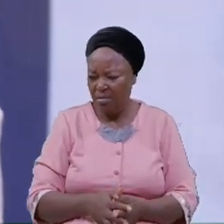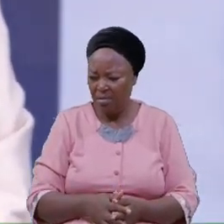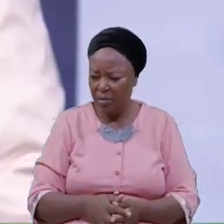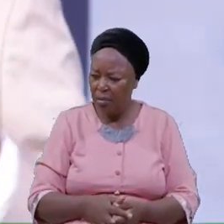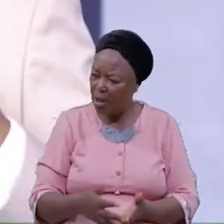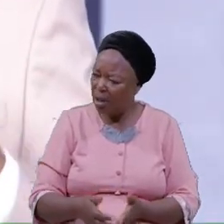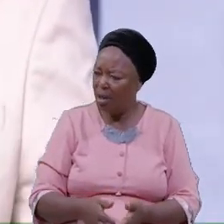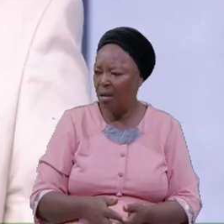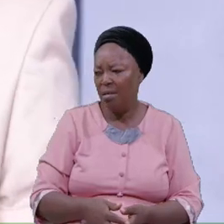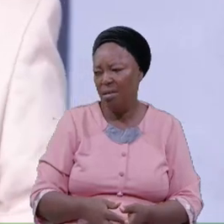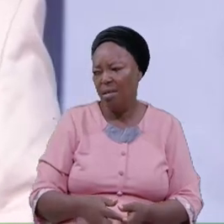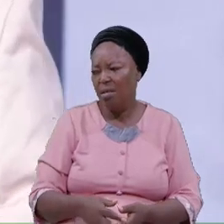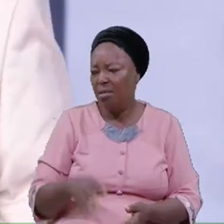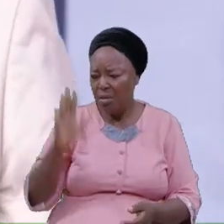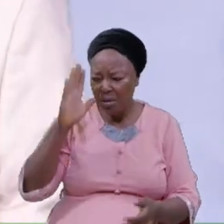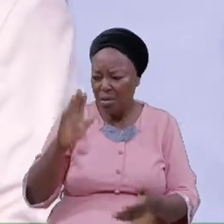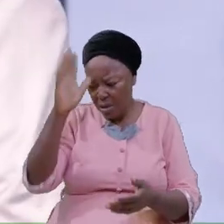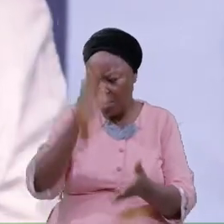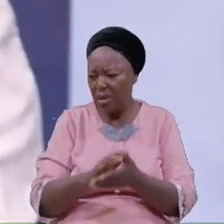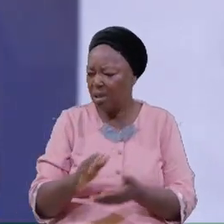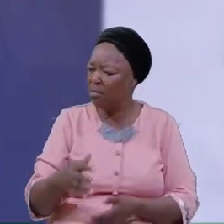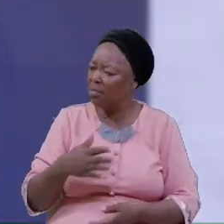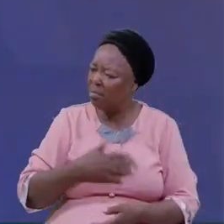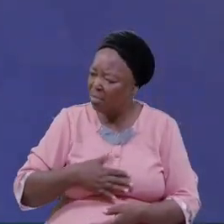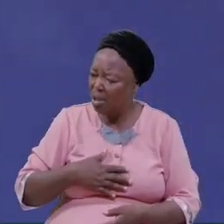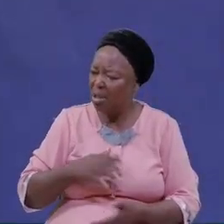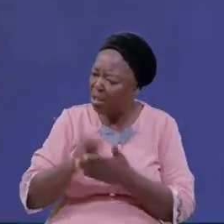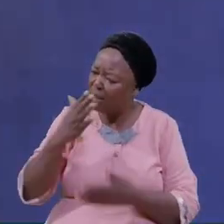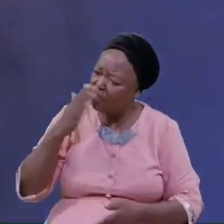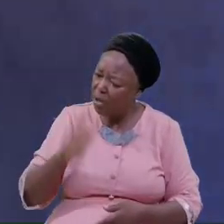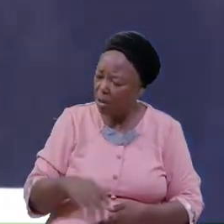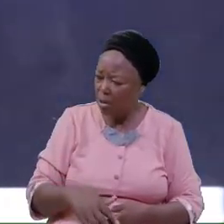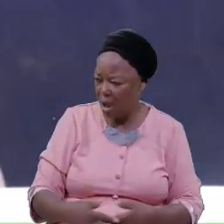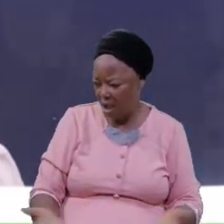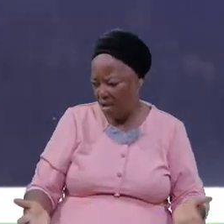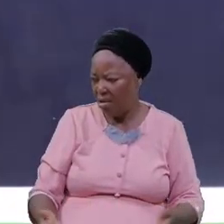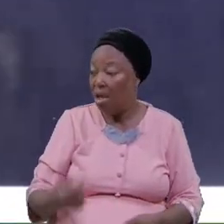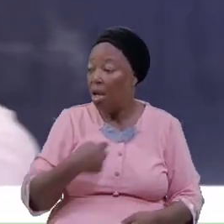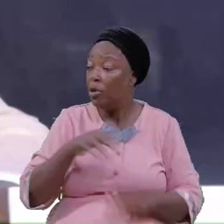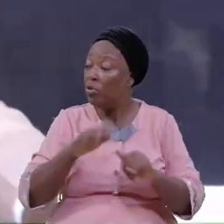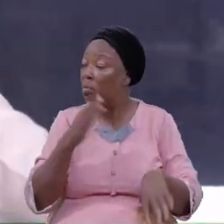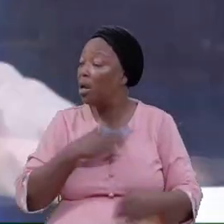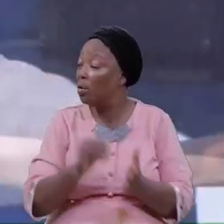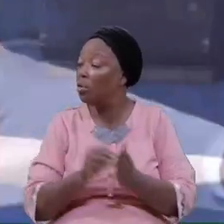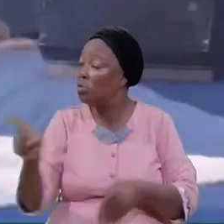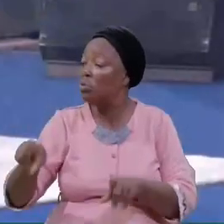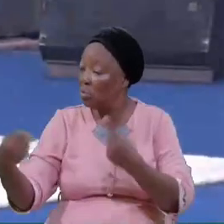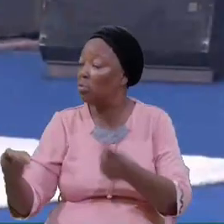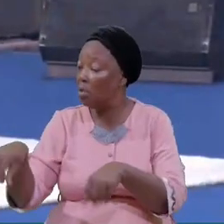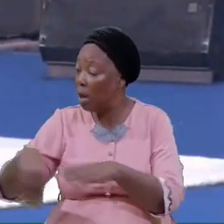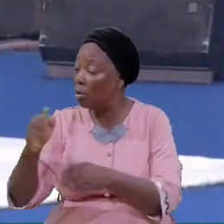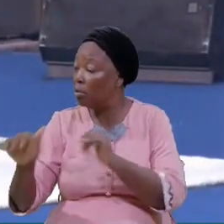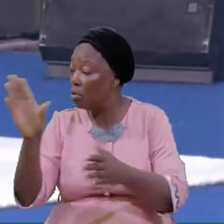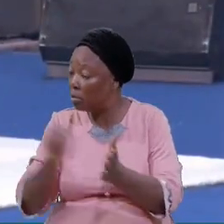non? I do my own, go and do your own. The people who say they are believers